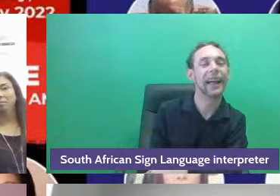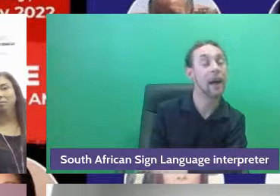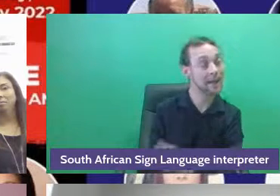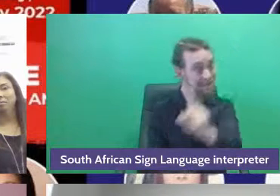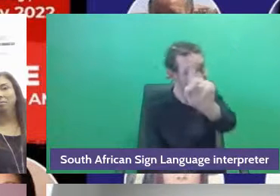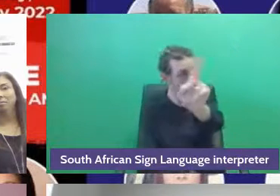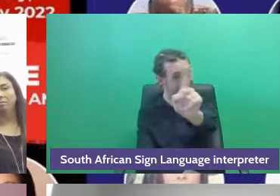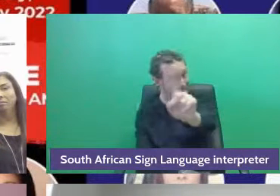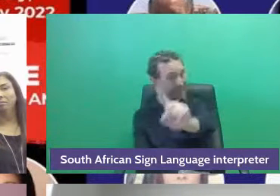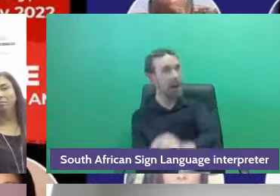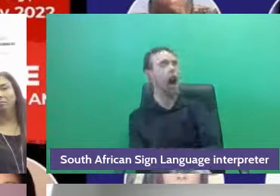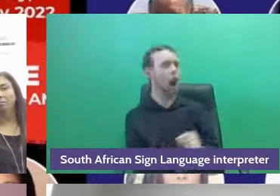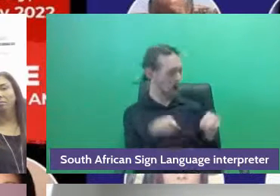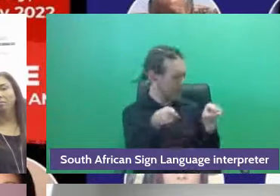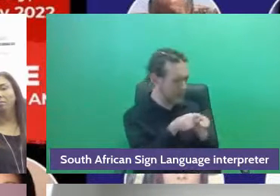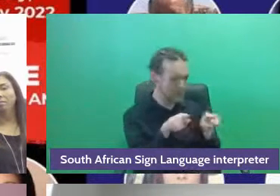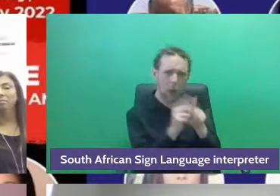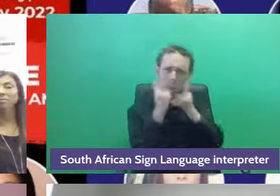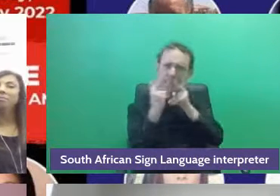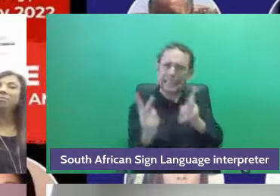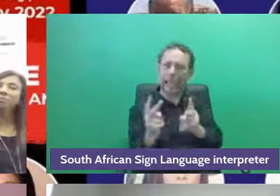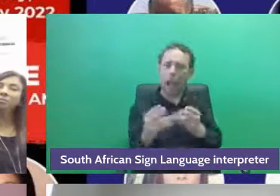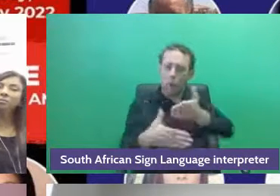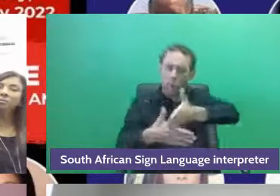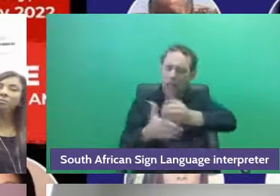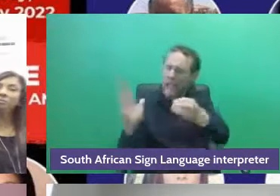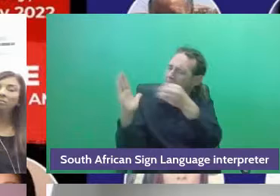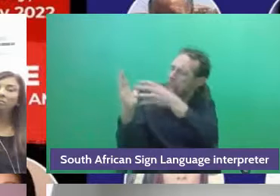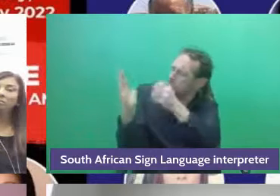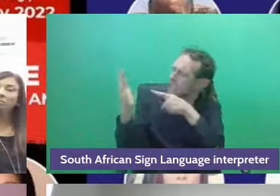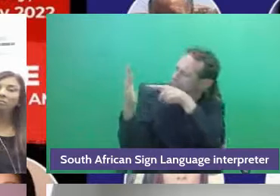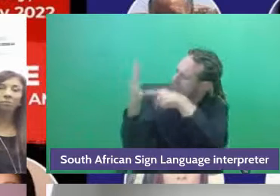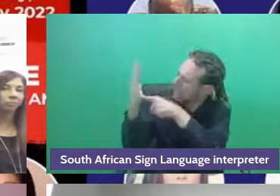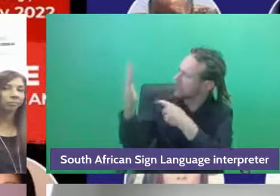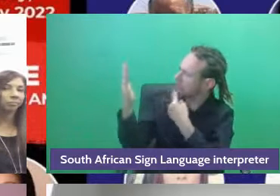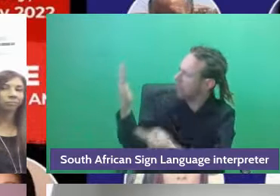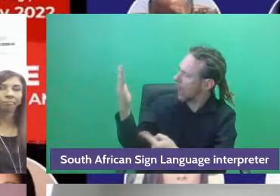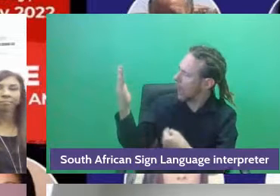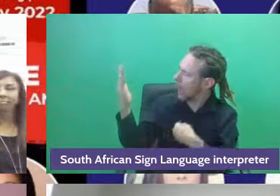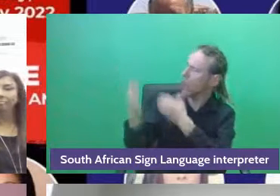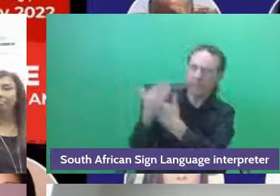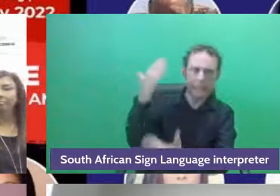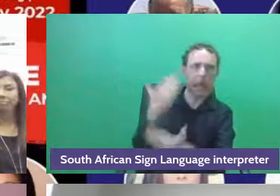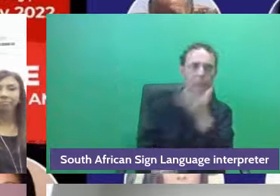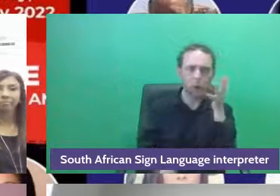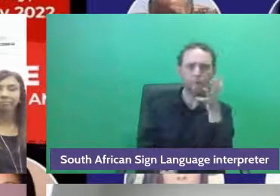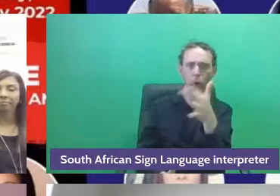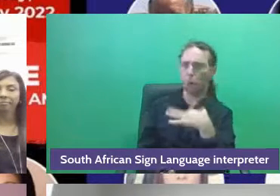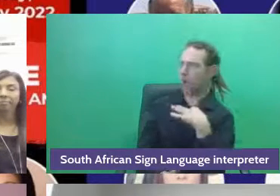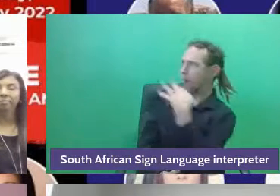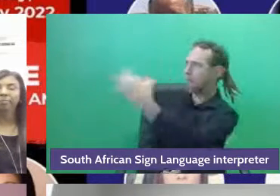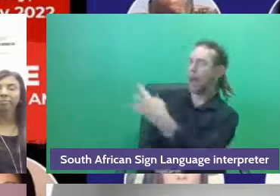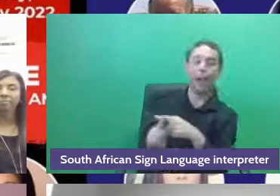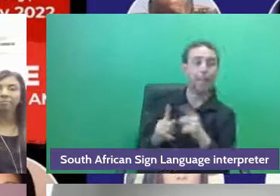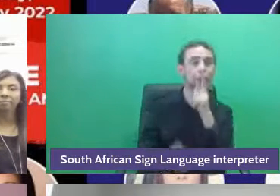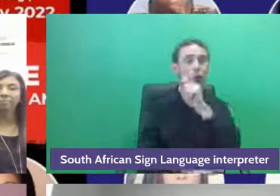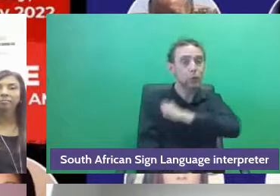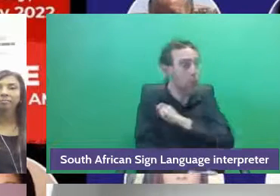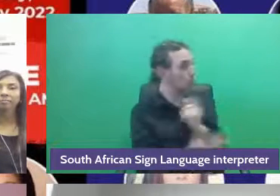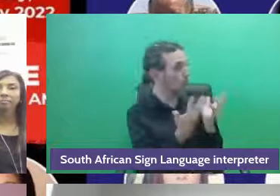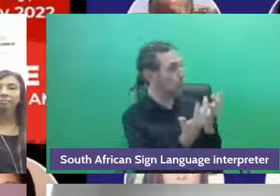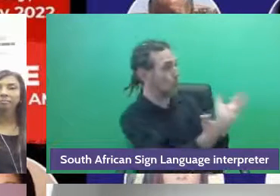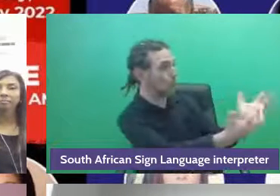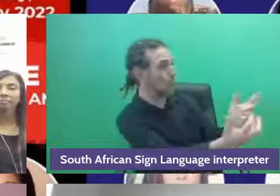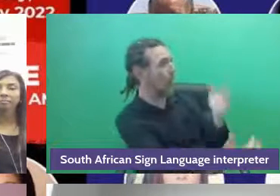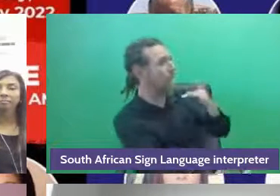you are encouraged to apply, but the reality is you are a title who has not had formal education, and you do not